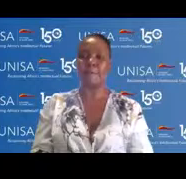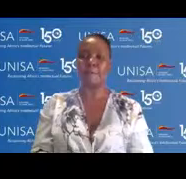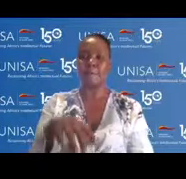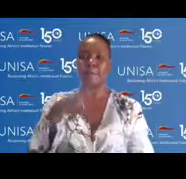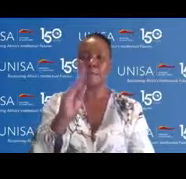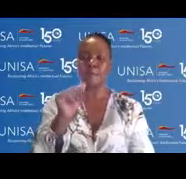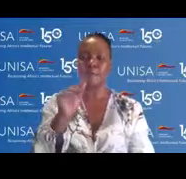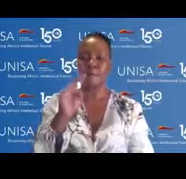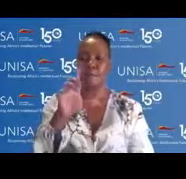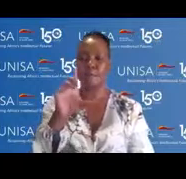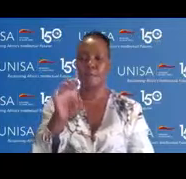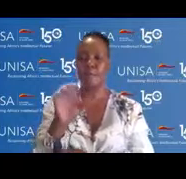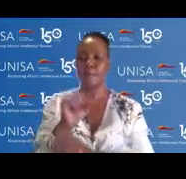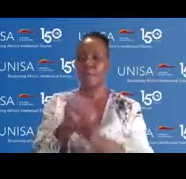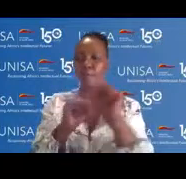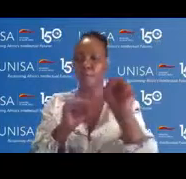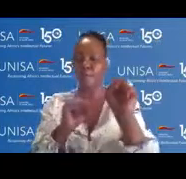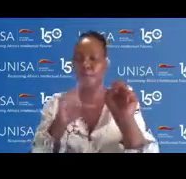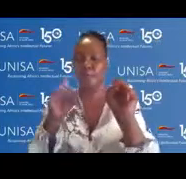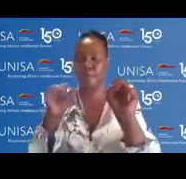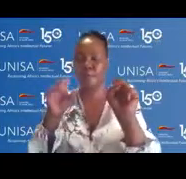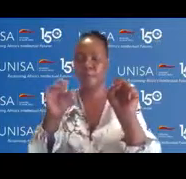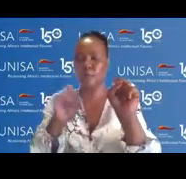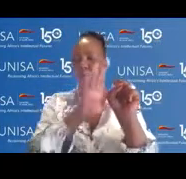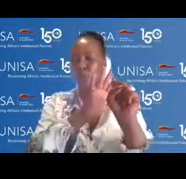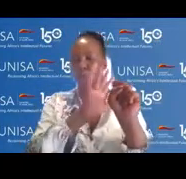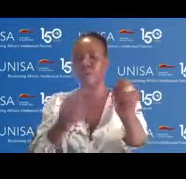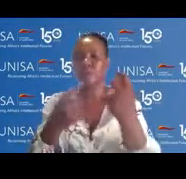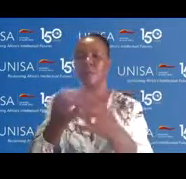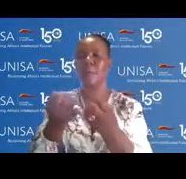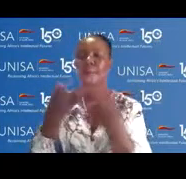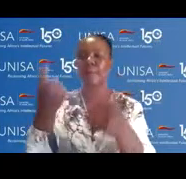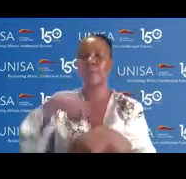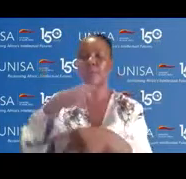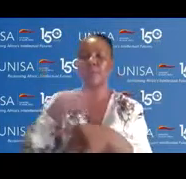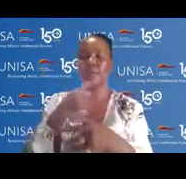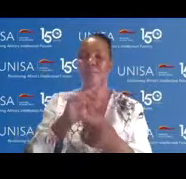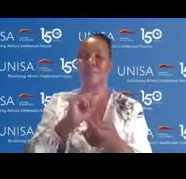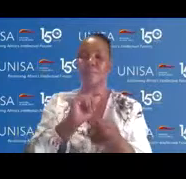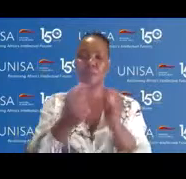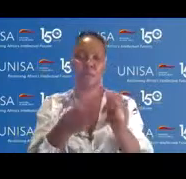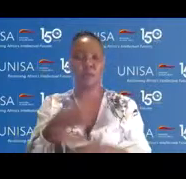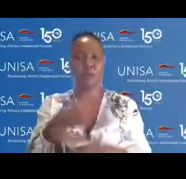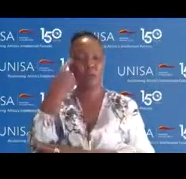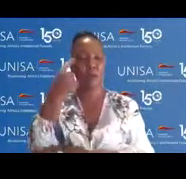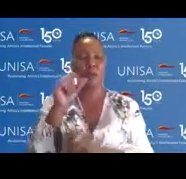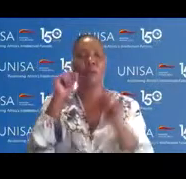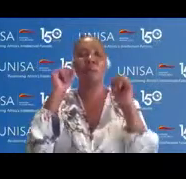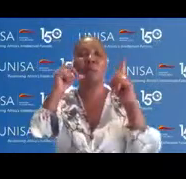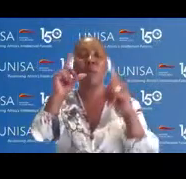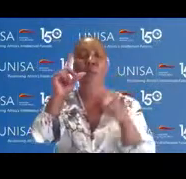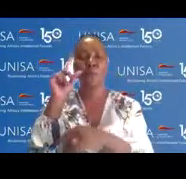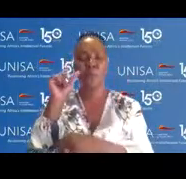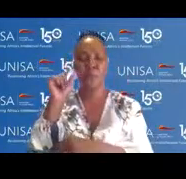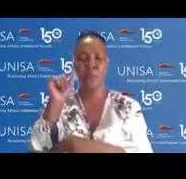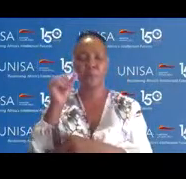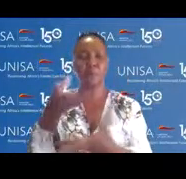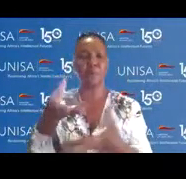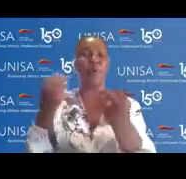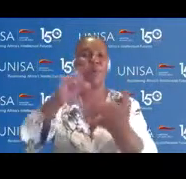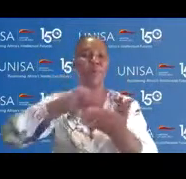And I think most of us tend to realize this once we've or got the laptop, because typically